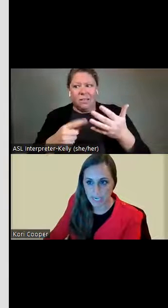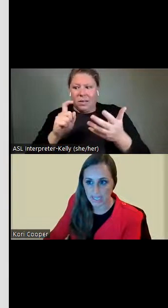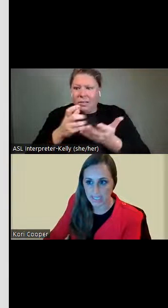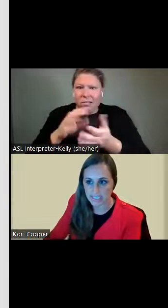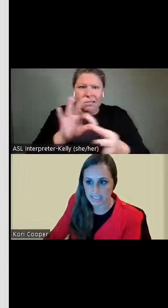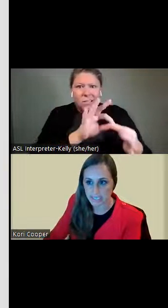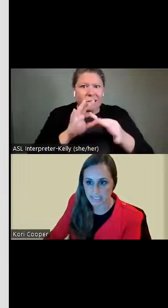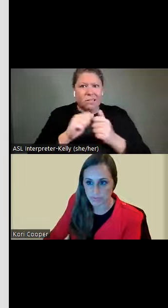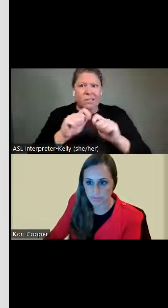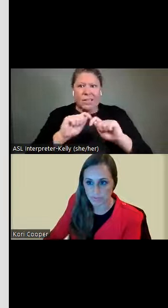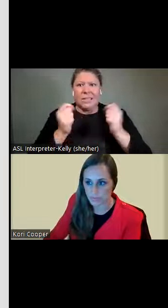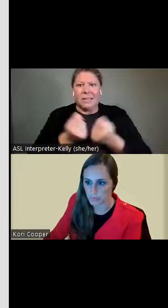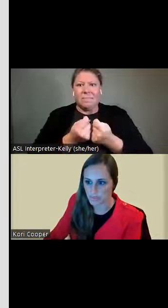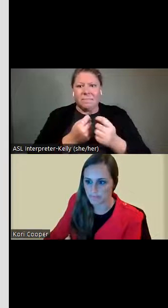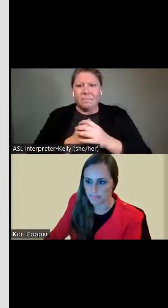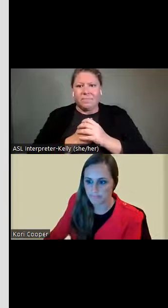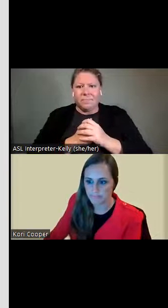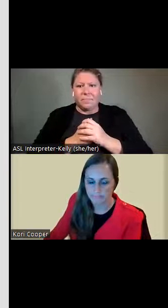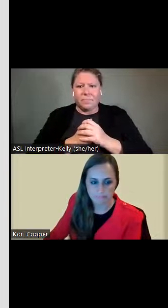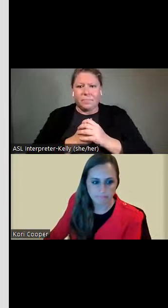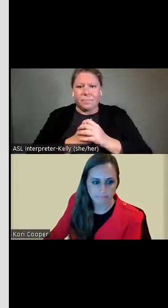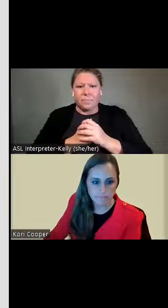a big highlight as we went through this work.